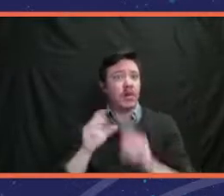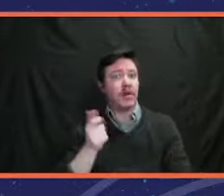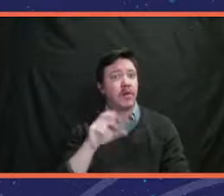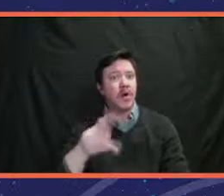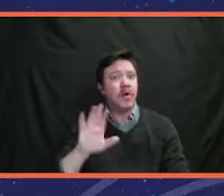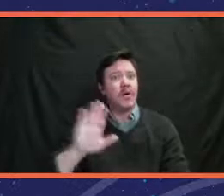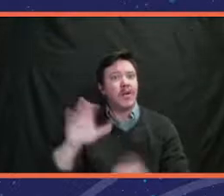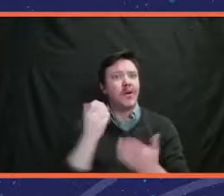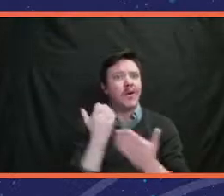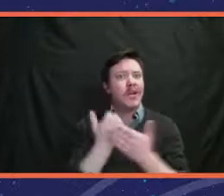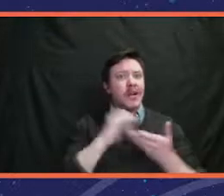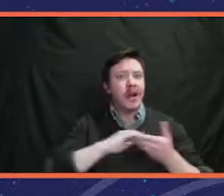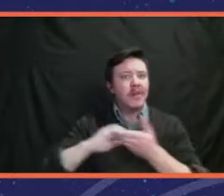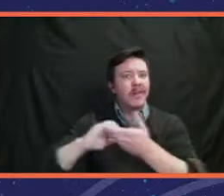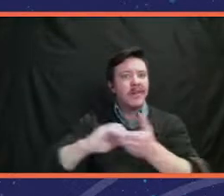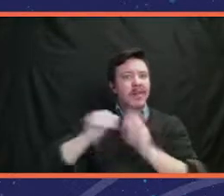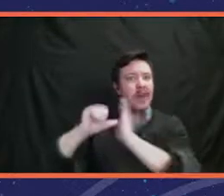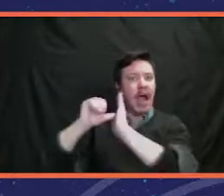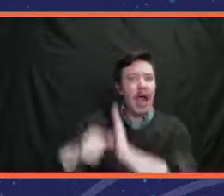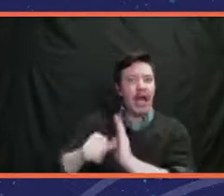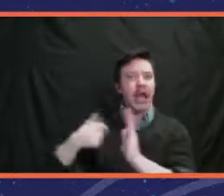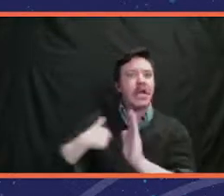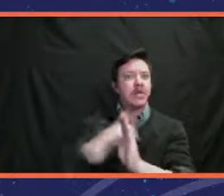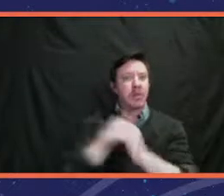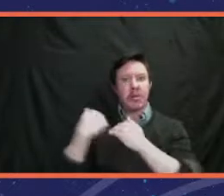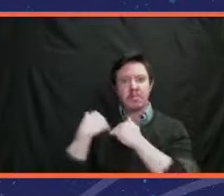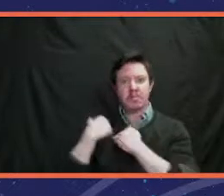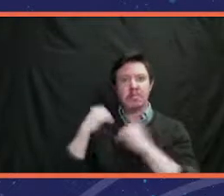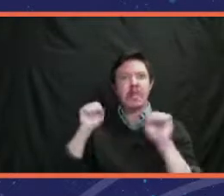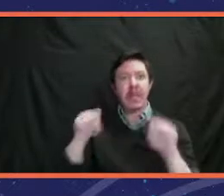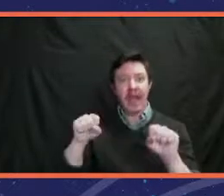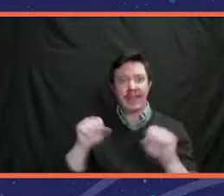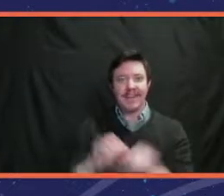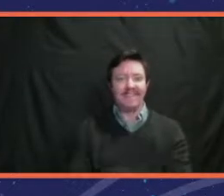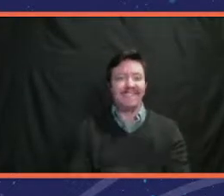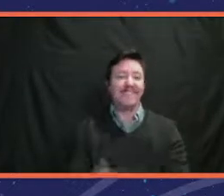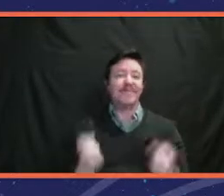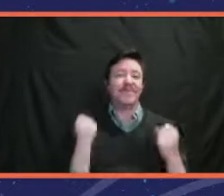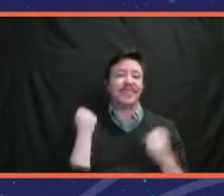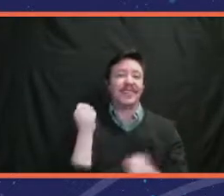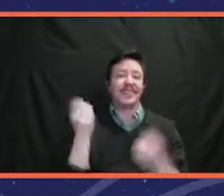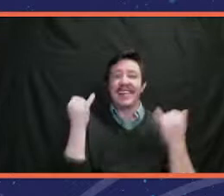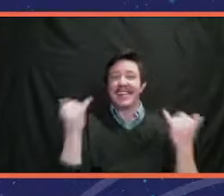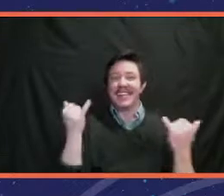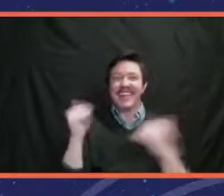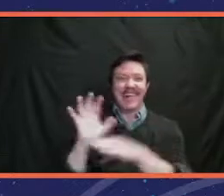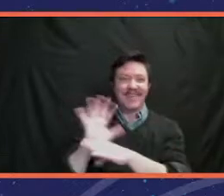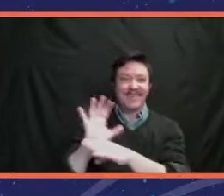be highlighted by us. So now we can play the animation.